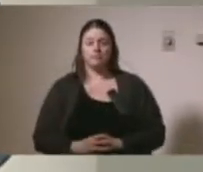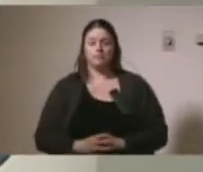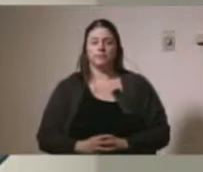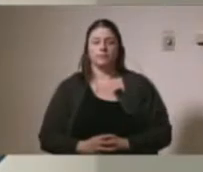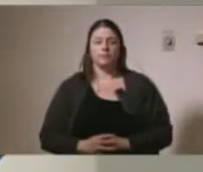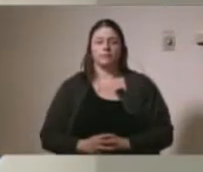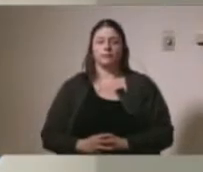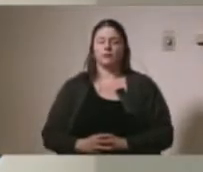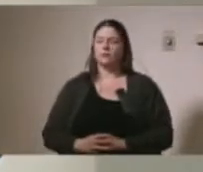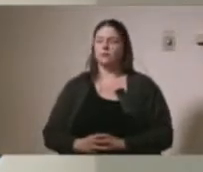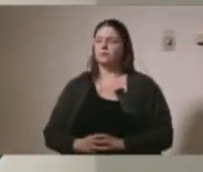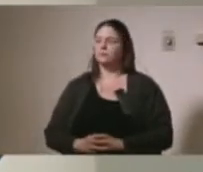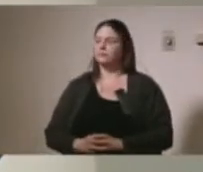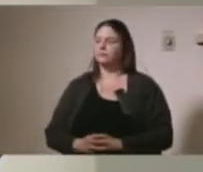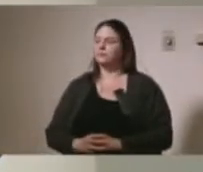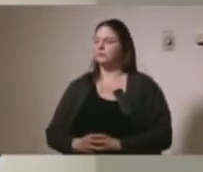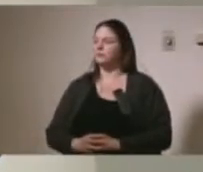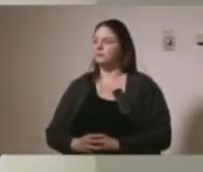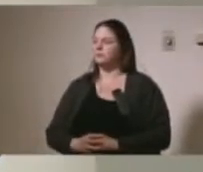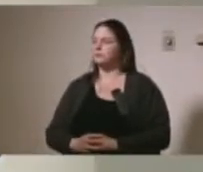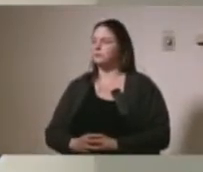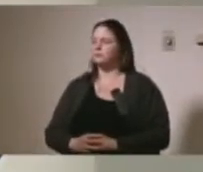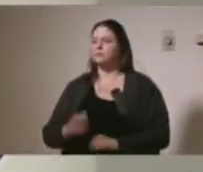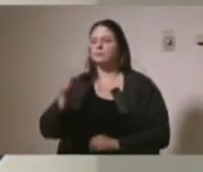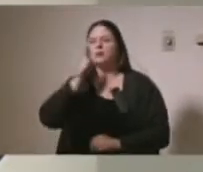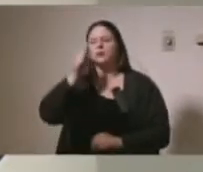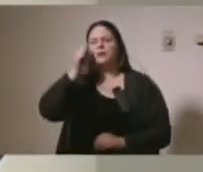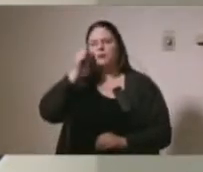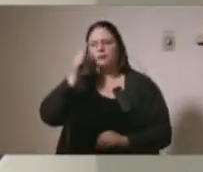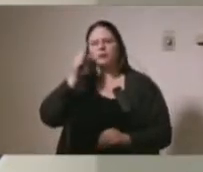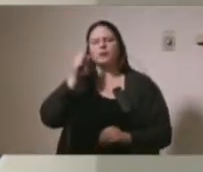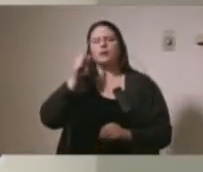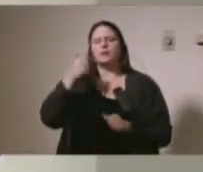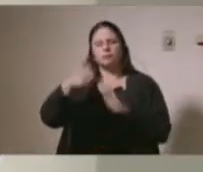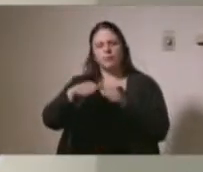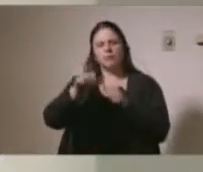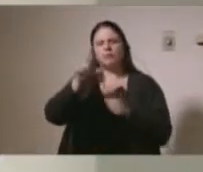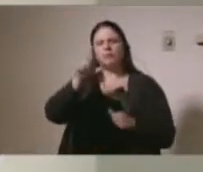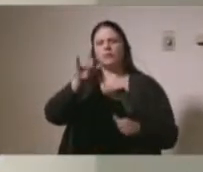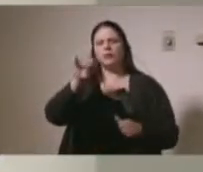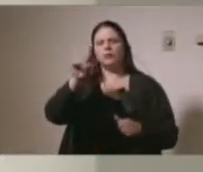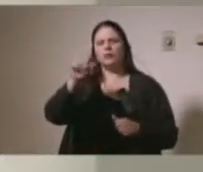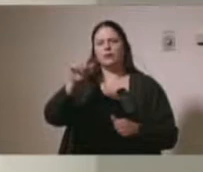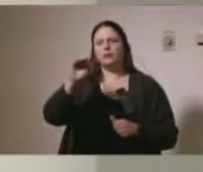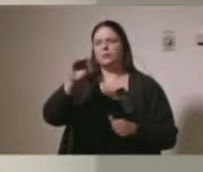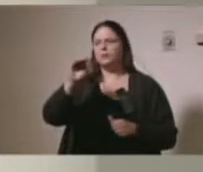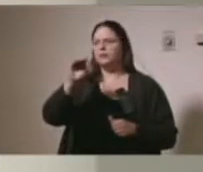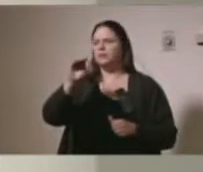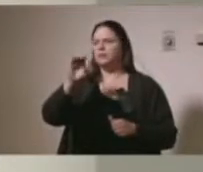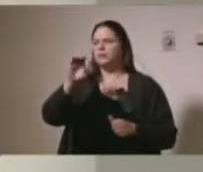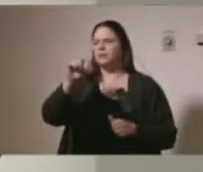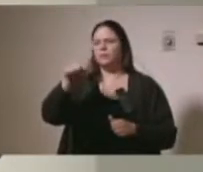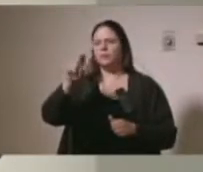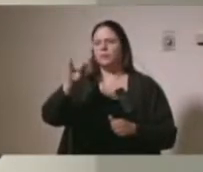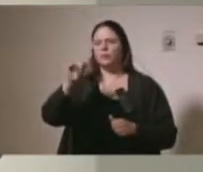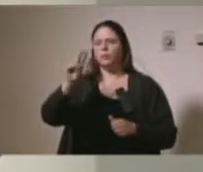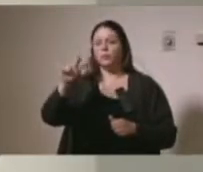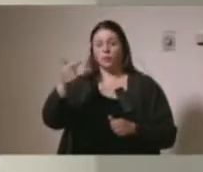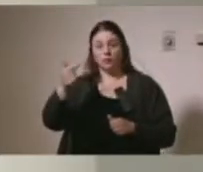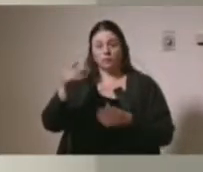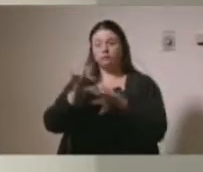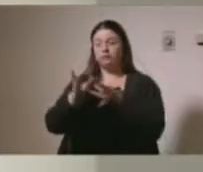to the same hour yesterday, we realized that Sister Linda McQuaig talked to us about banks and the Canadian banking